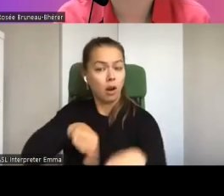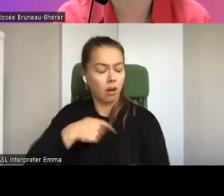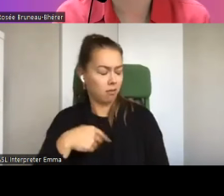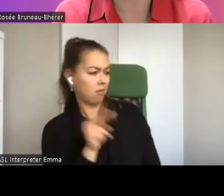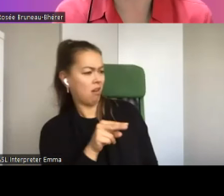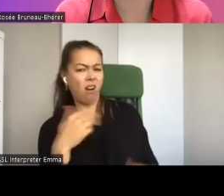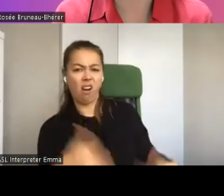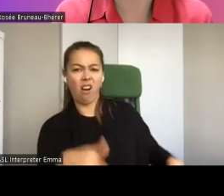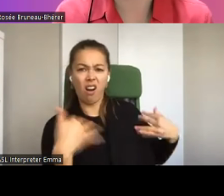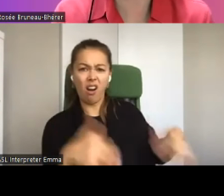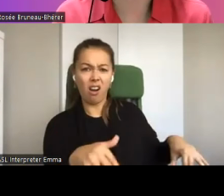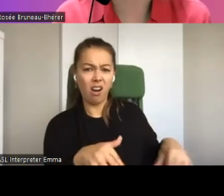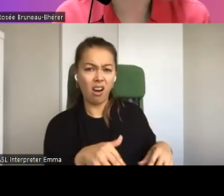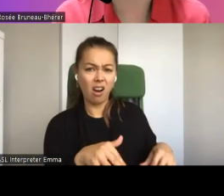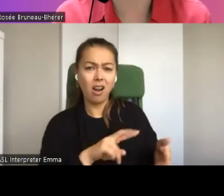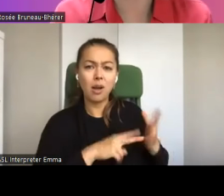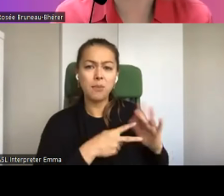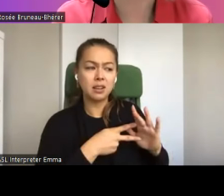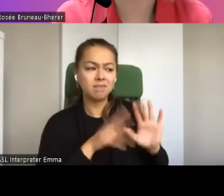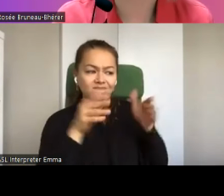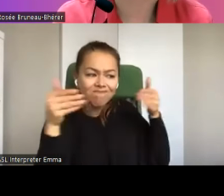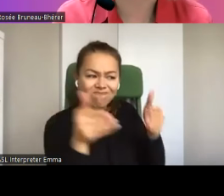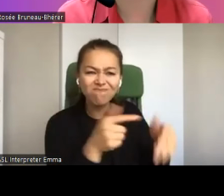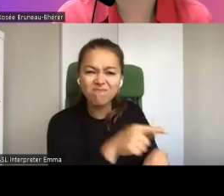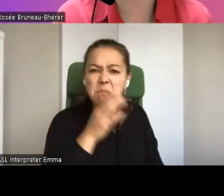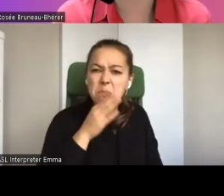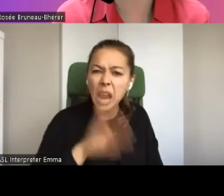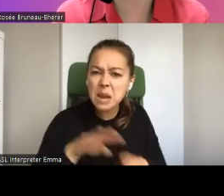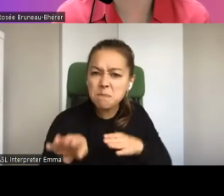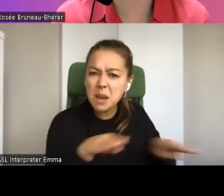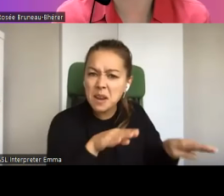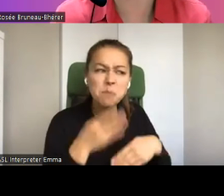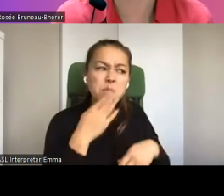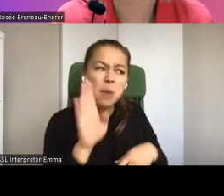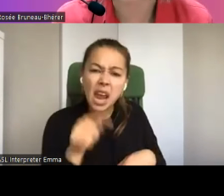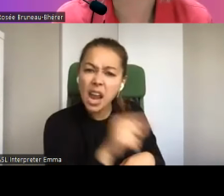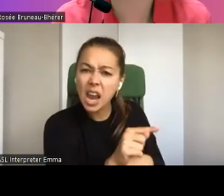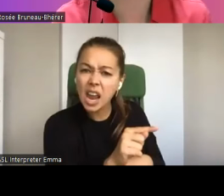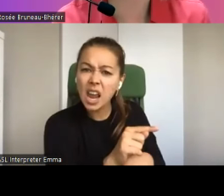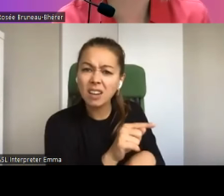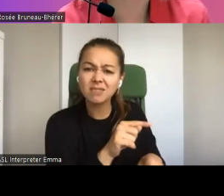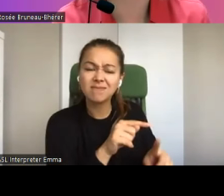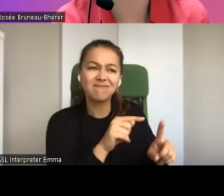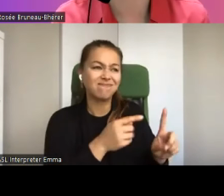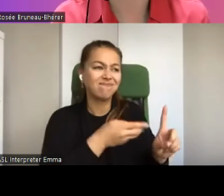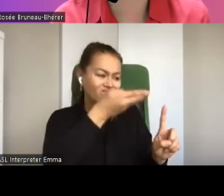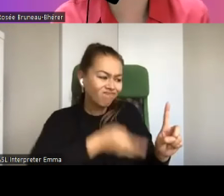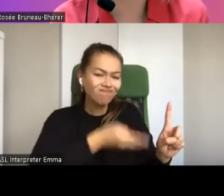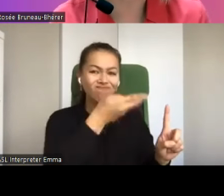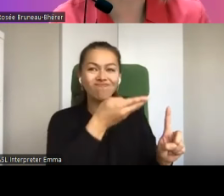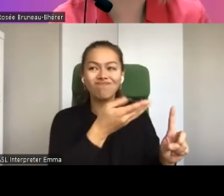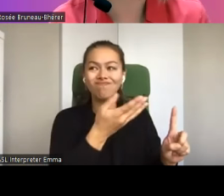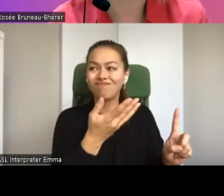tend to focus on his bad behavior. He may look like